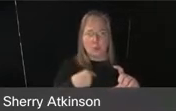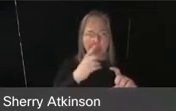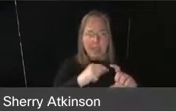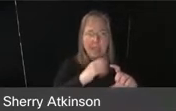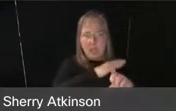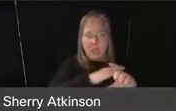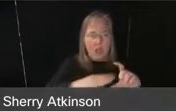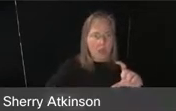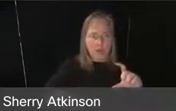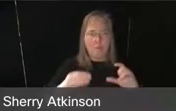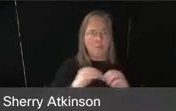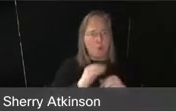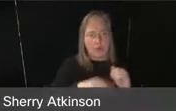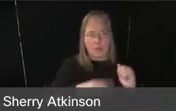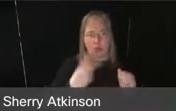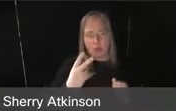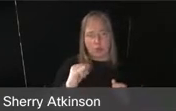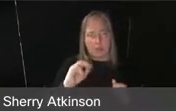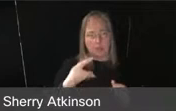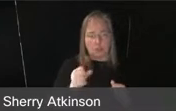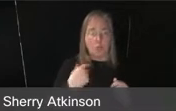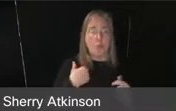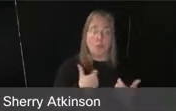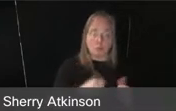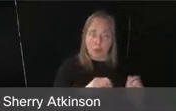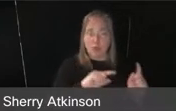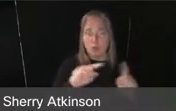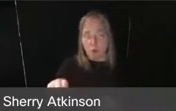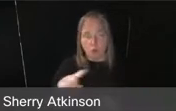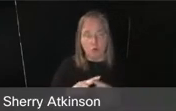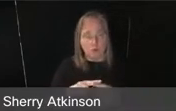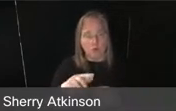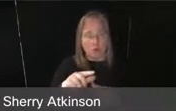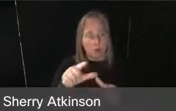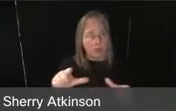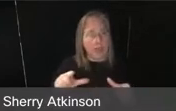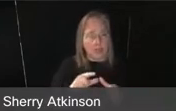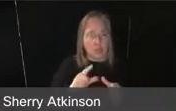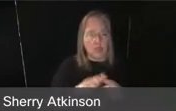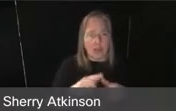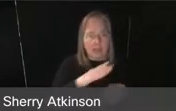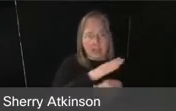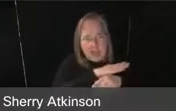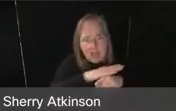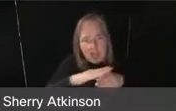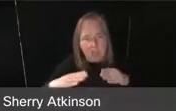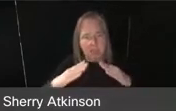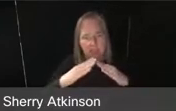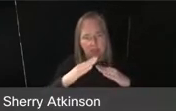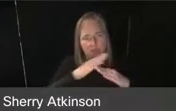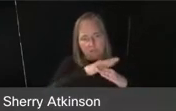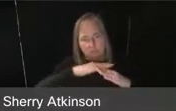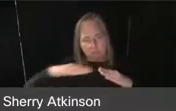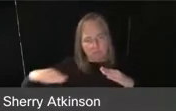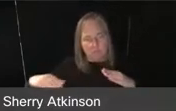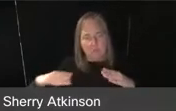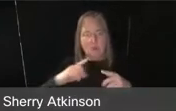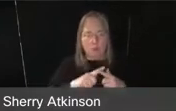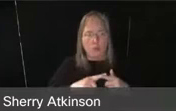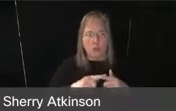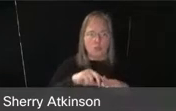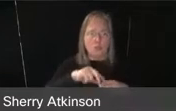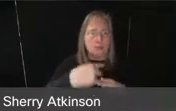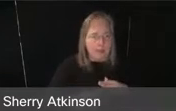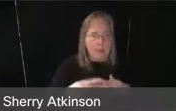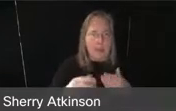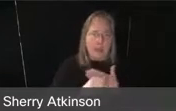these locations and cut the concrete so that at least the tripping hazard is eliminated. Some of the residents called back. They